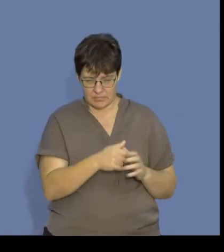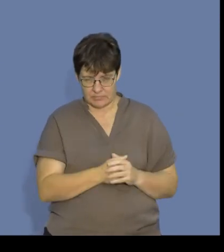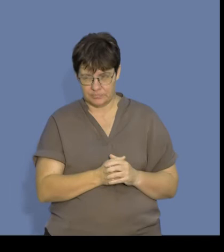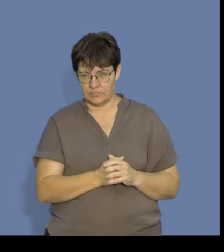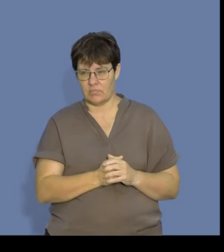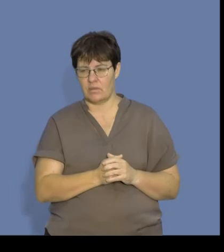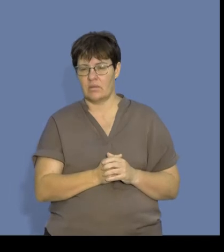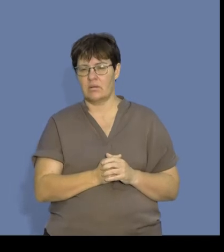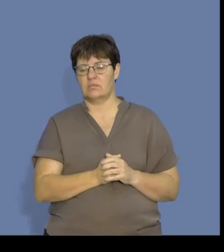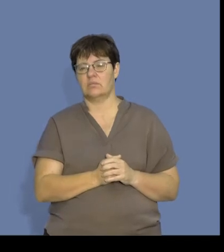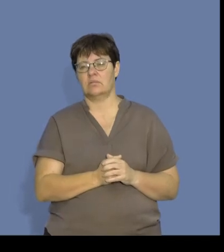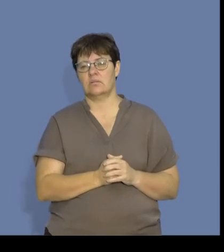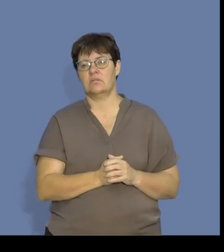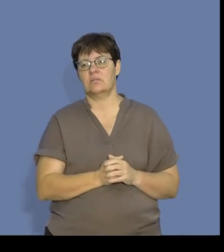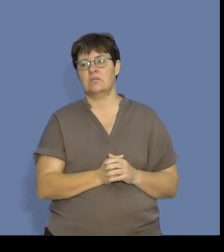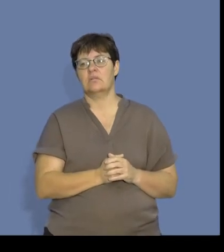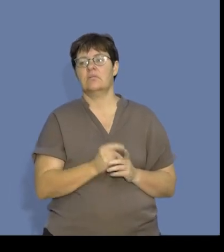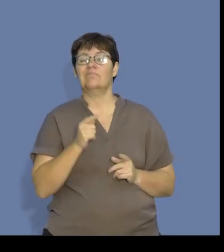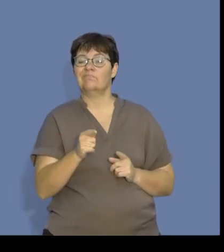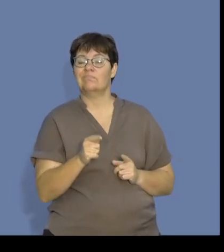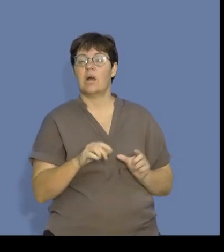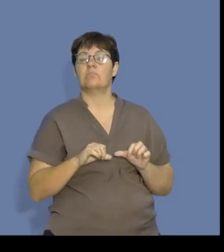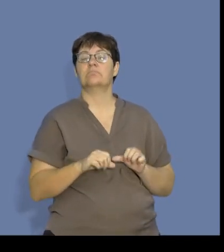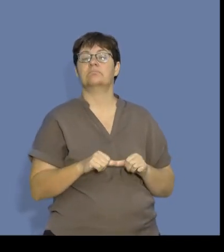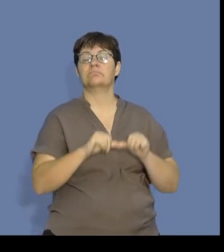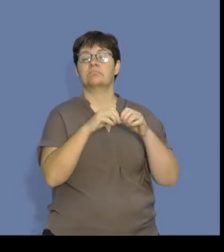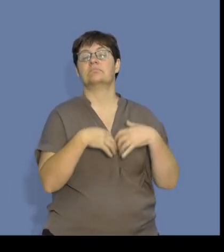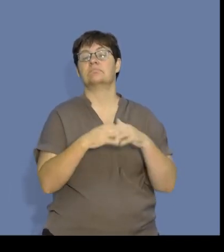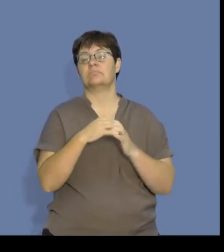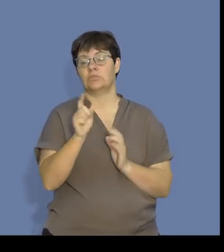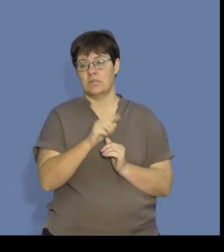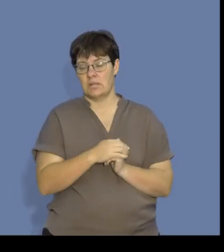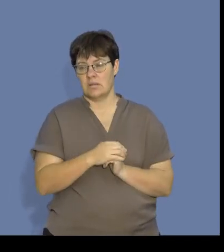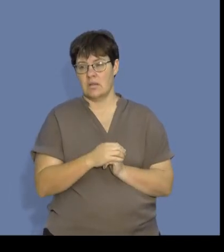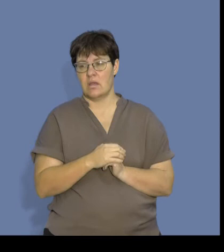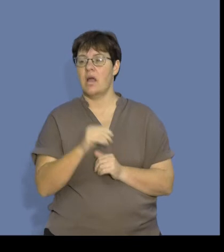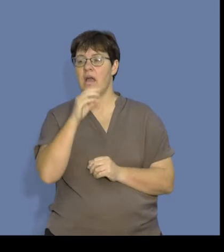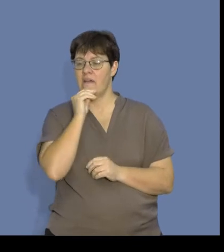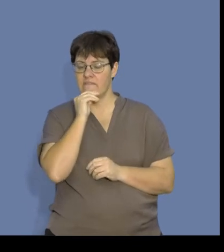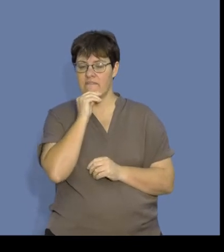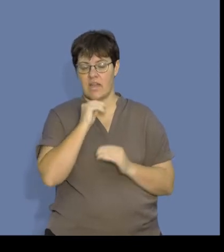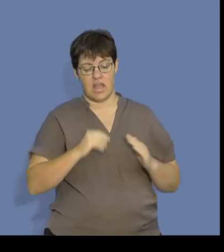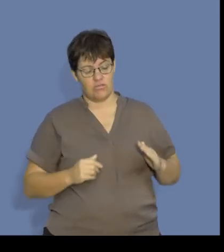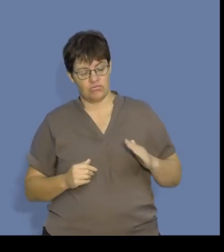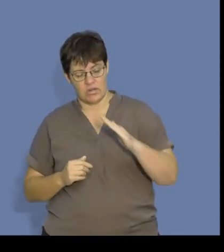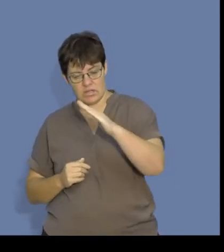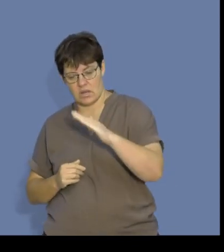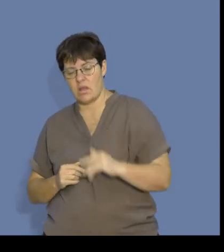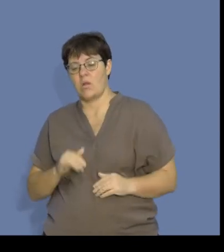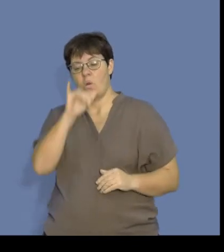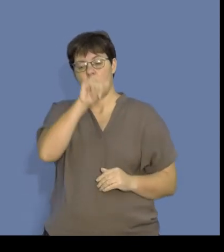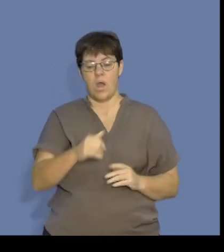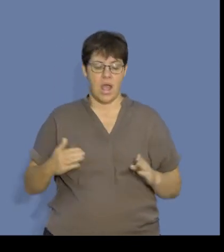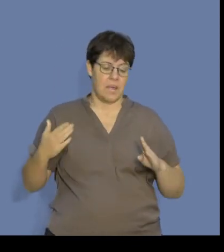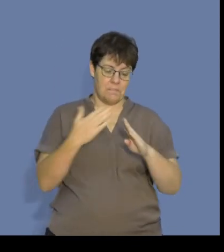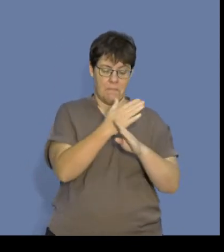to understand what this graph is made up of, right? This is made up of what we call a gradient, a y-intercept,